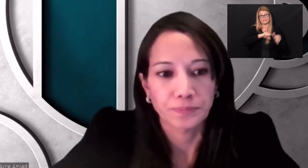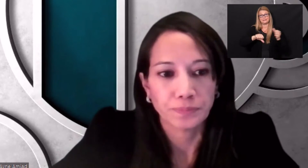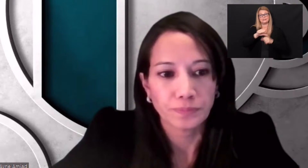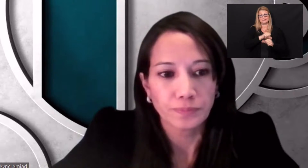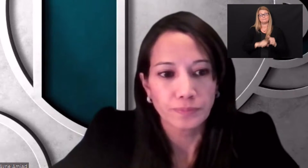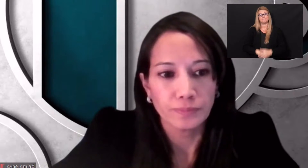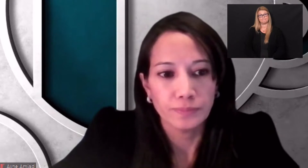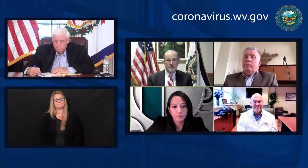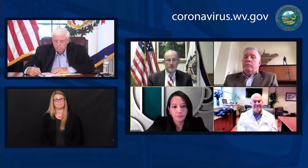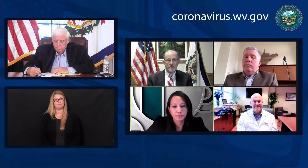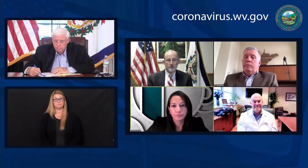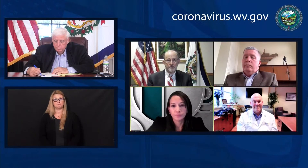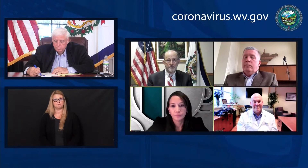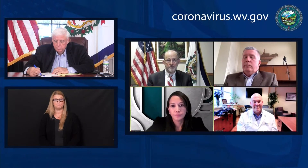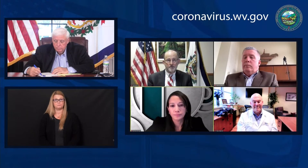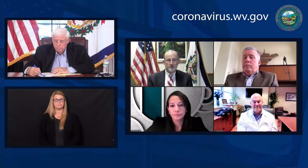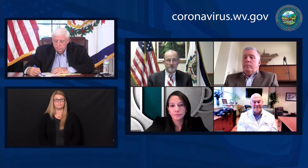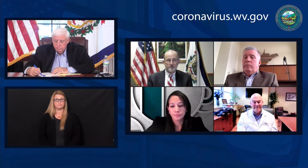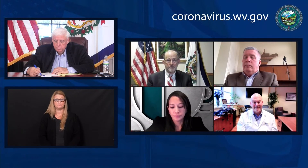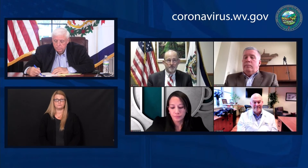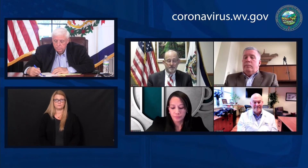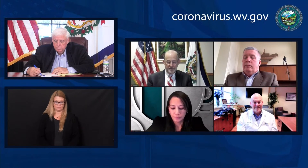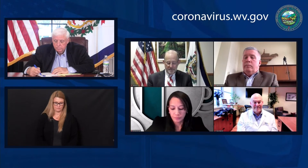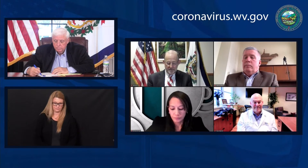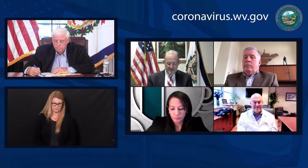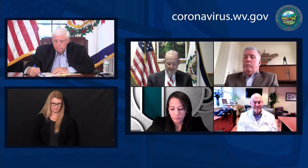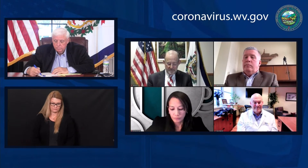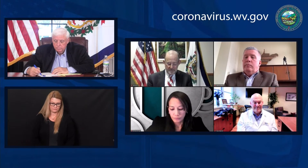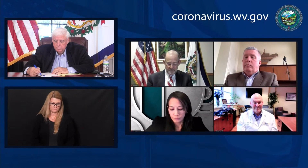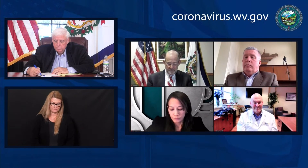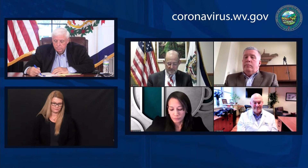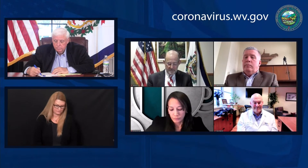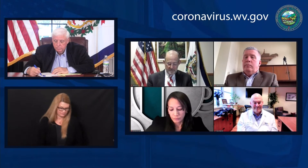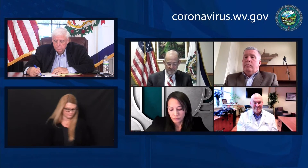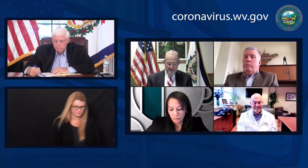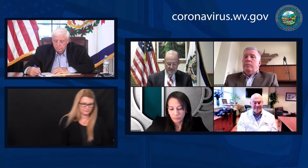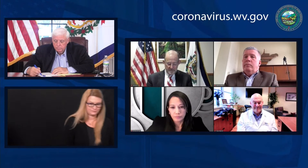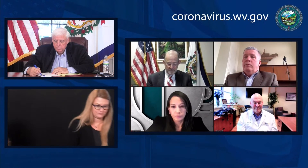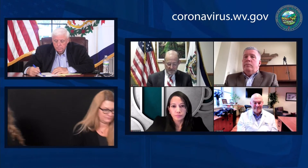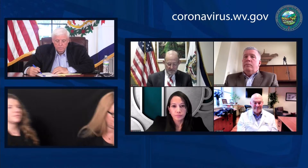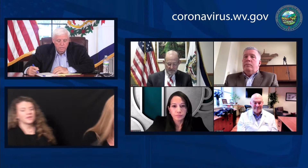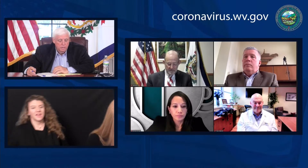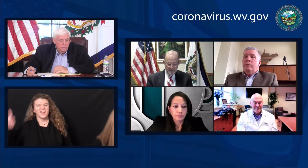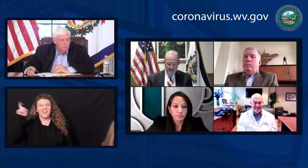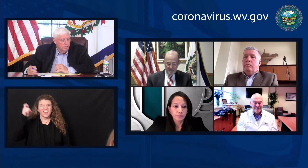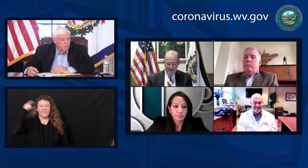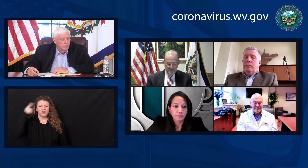you. All right, thank you, Suzanne. Glad we got you connected. Governor, I'll turn it back to you.